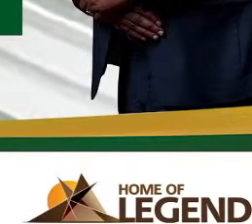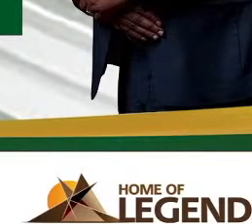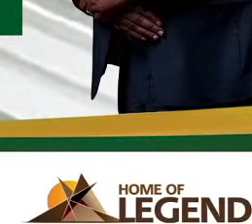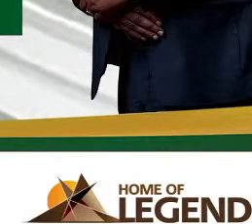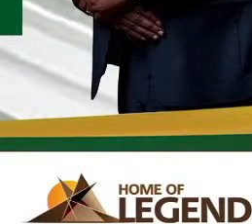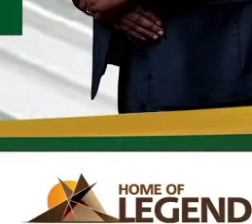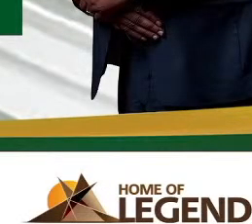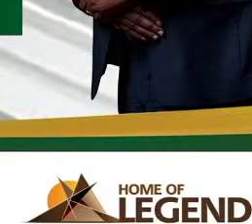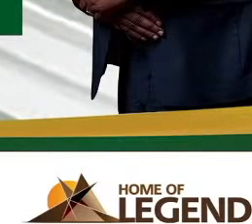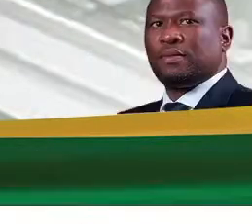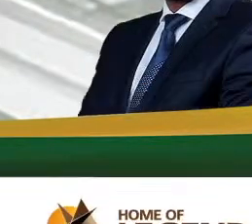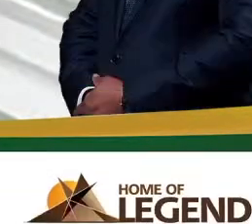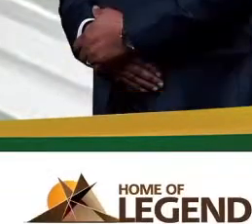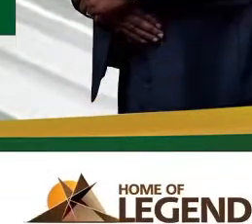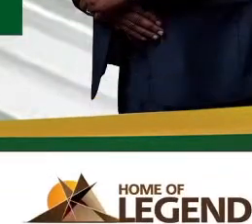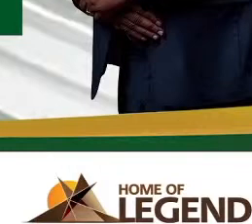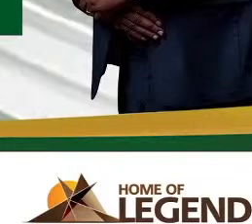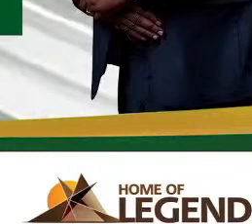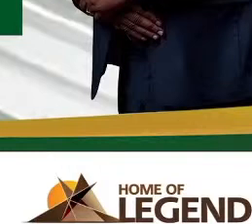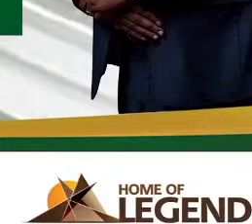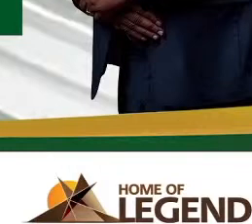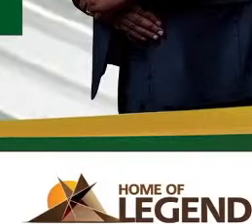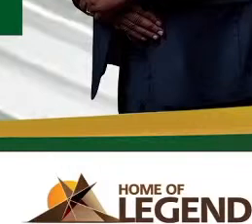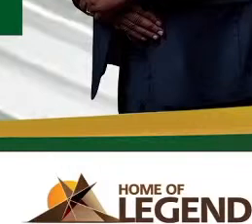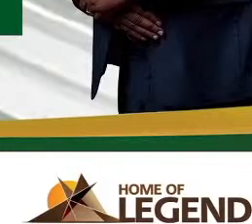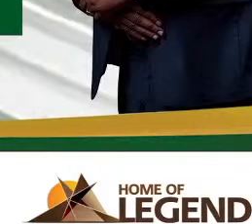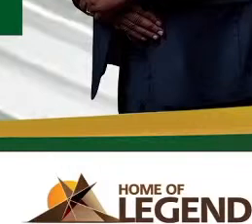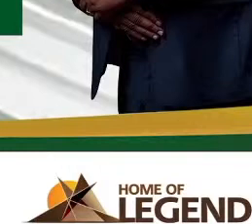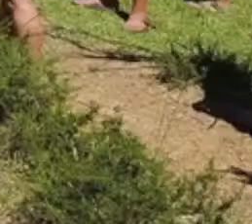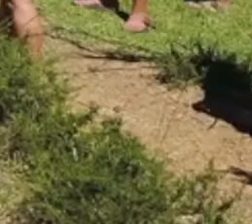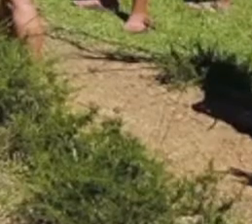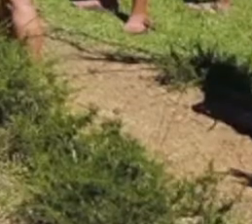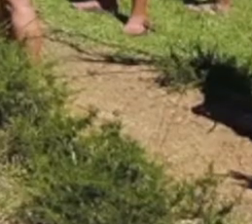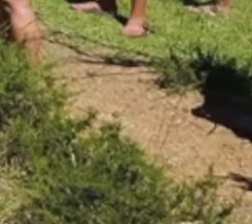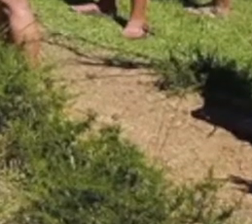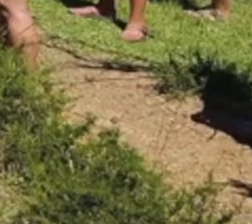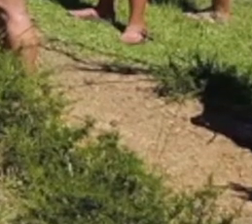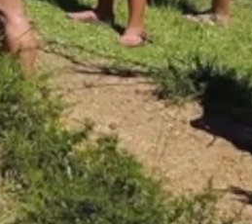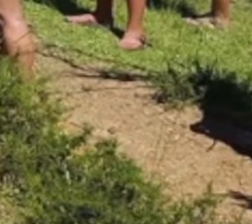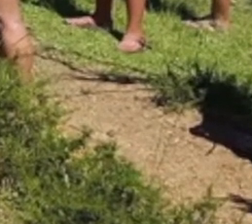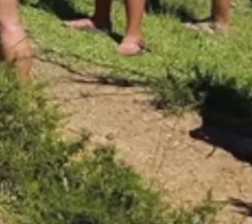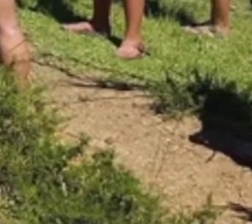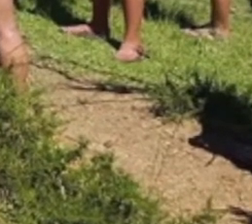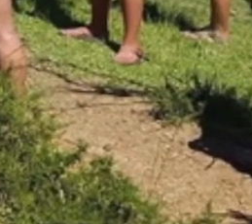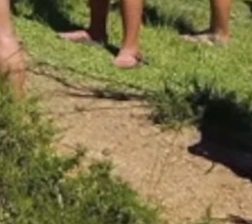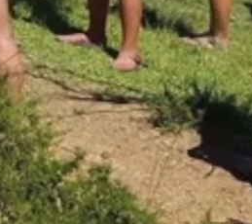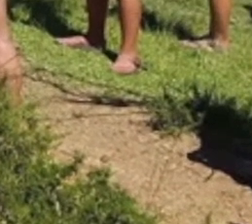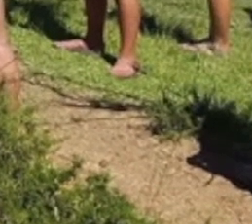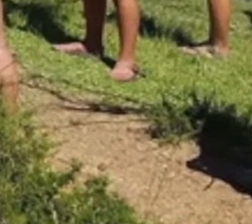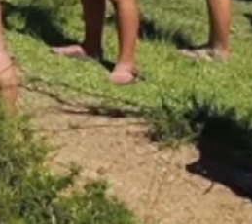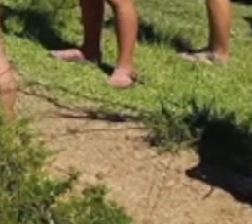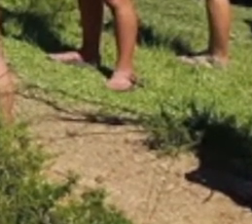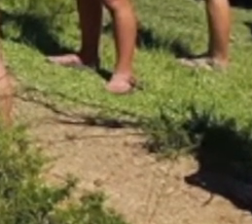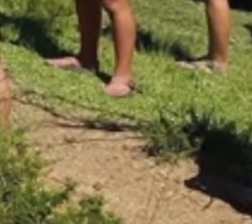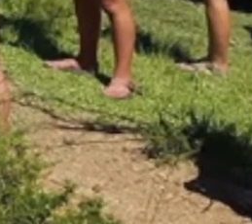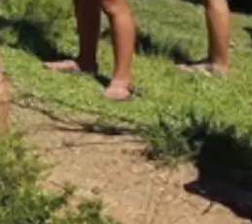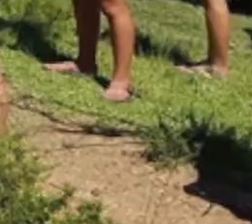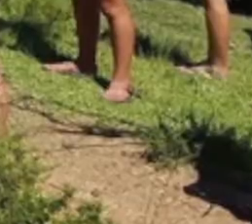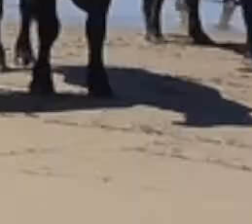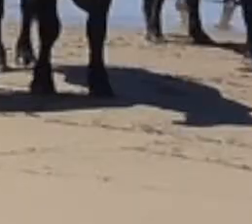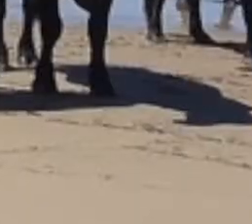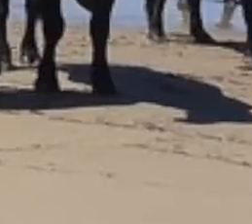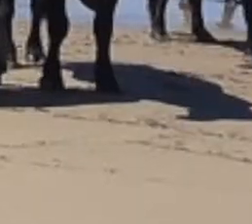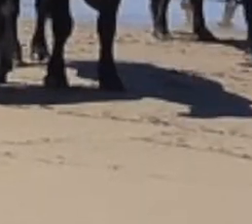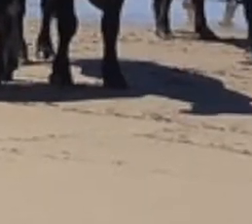Welcome to the live broadcast of the Puma Kappa TV. Enye yenzeka zoqoqosho e-Eastern Cape nakuzolonjwa legislation.